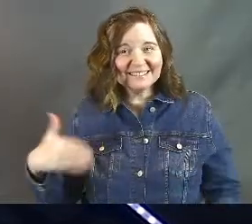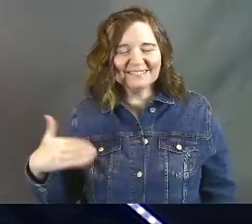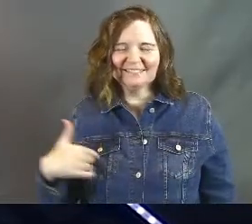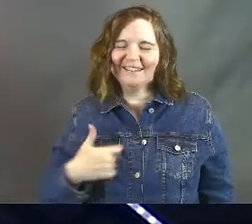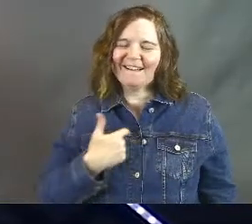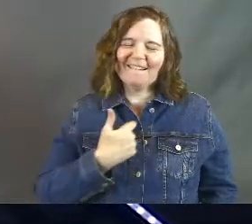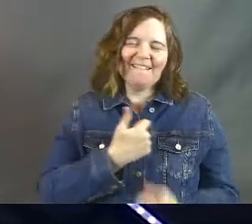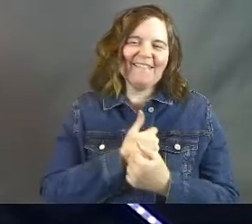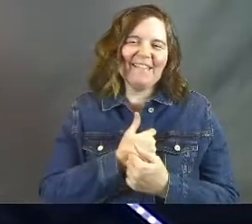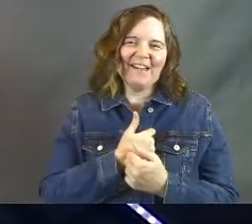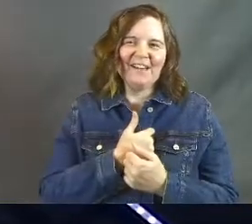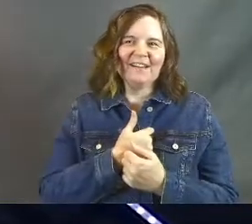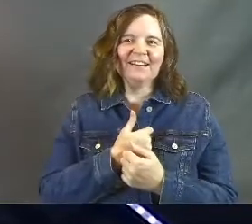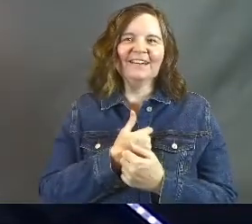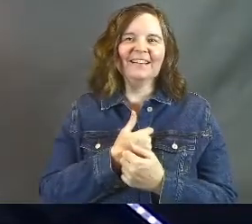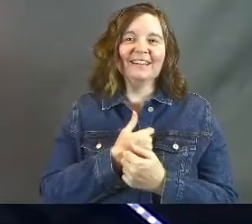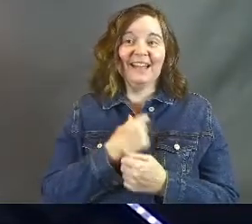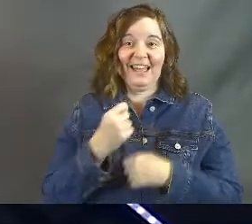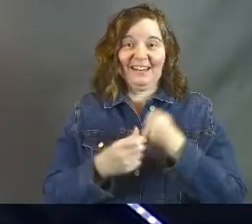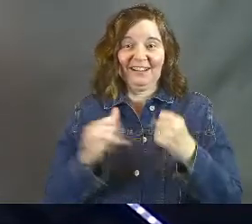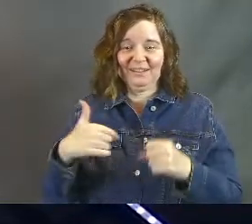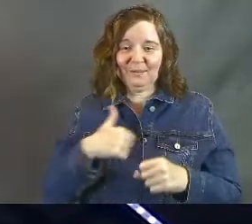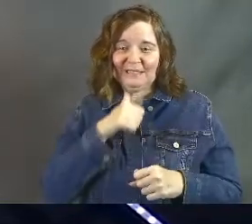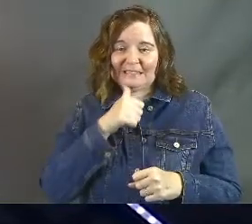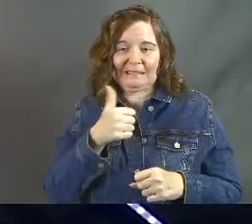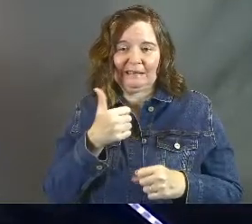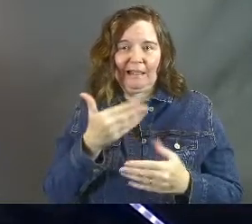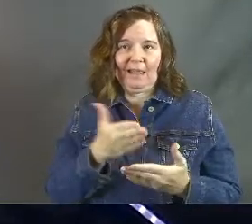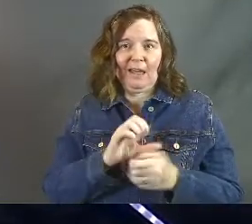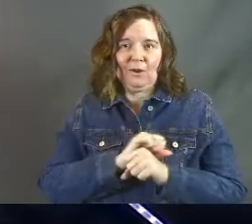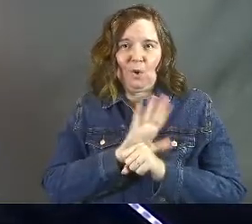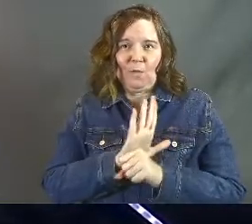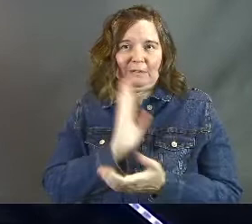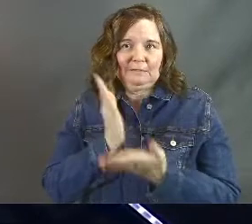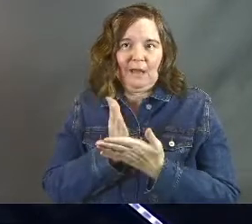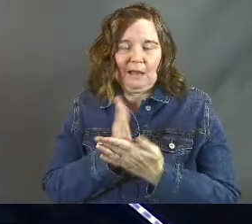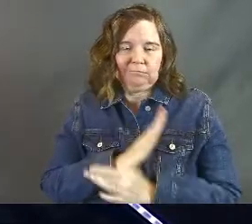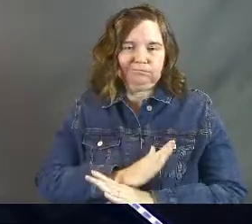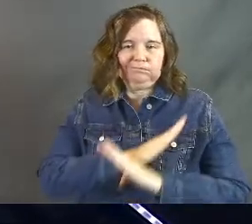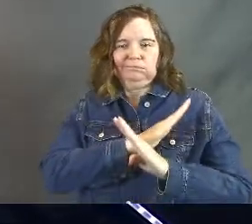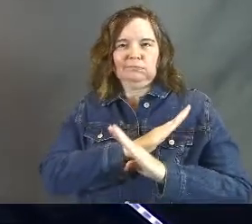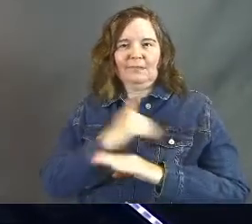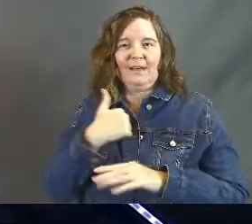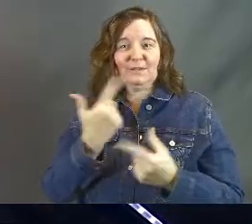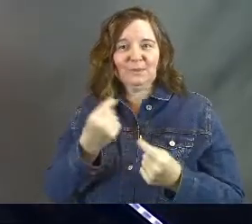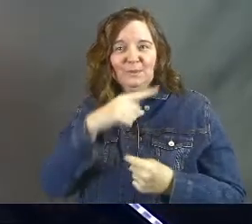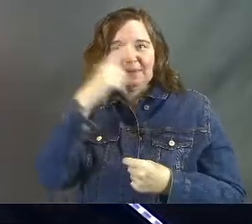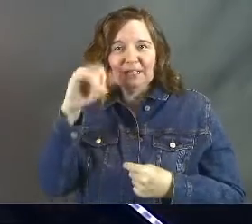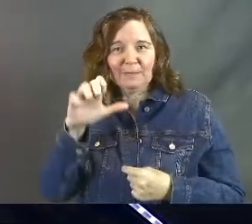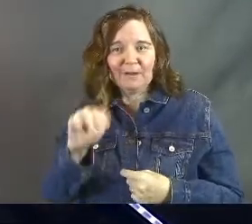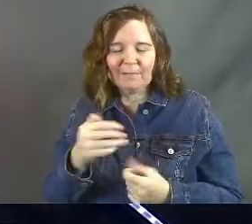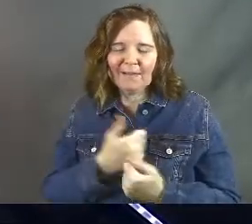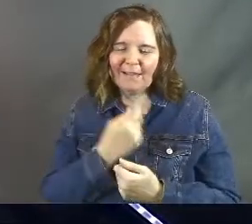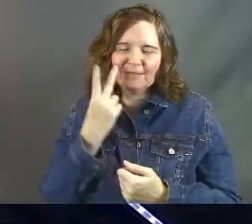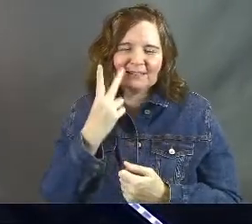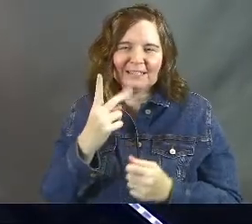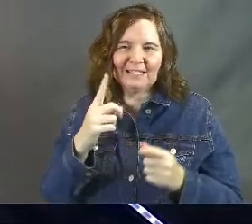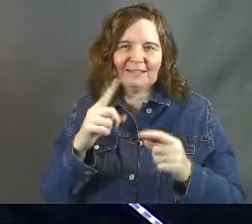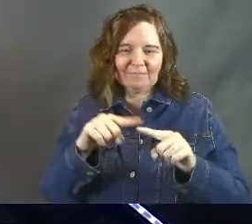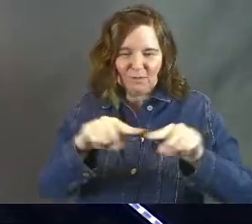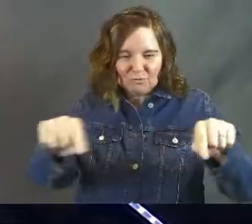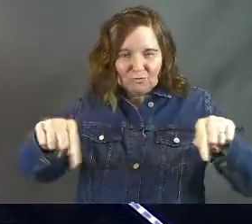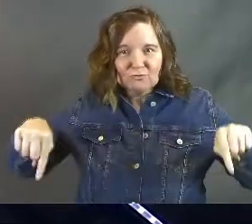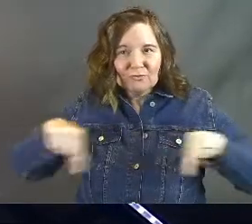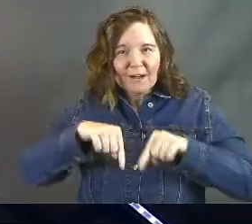I just love on a year like this that we did not let COVID stop the Grace Kids Ministry from doing Summer Jam. I love seeing the triangles. I